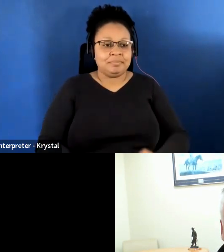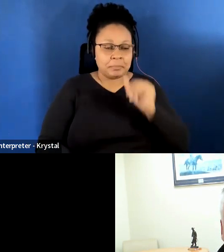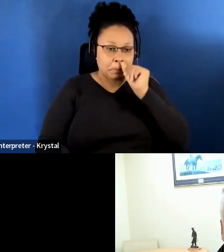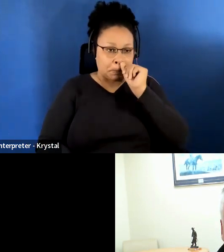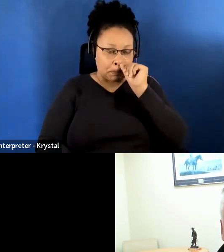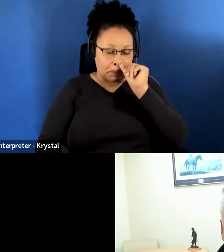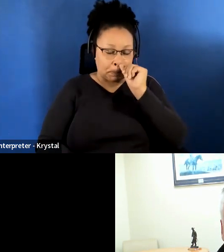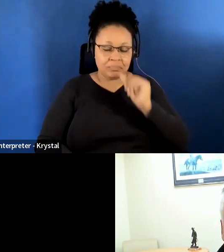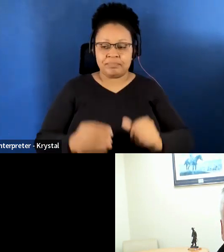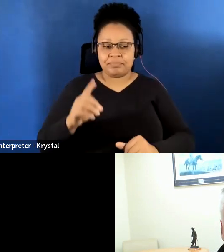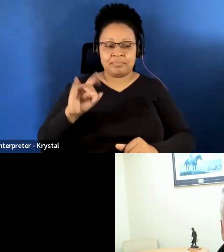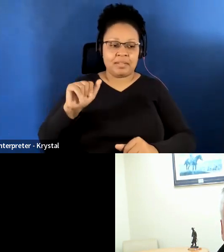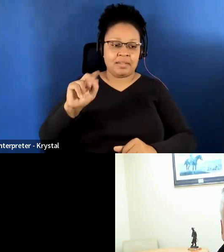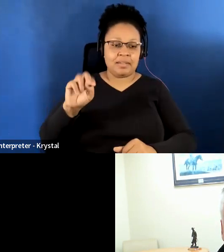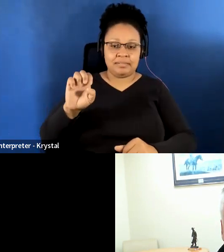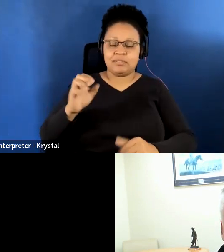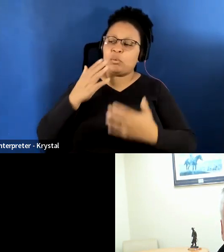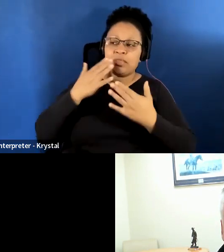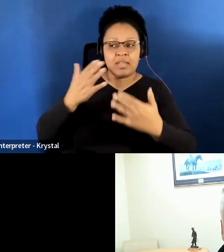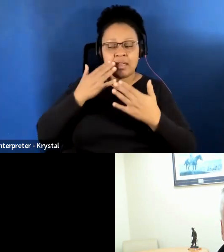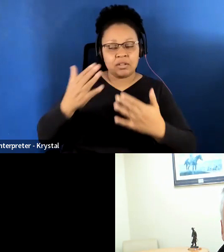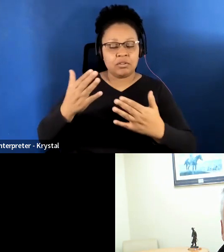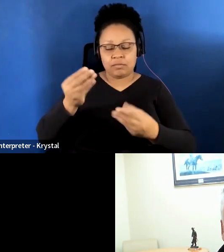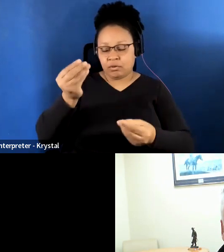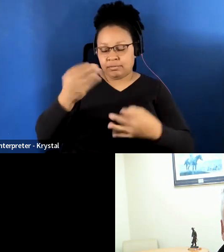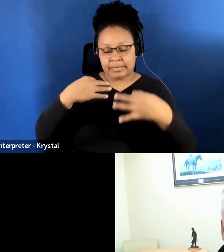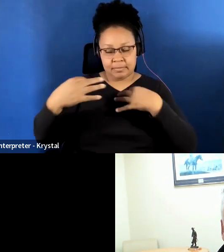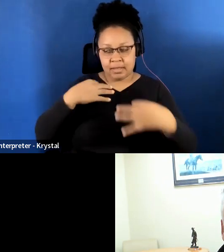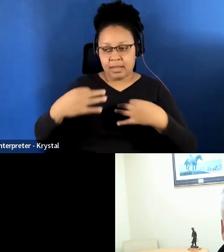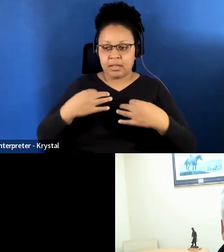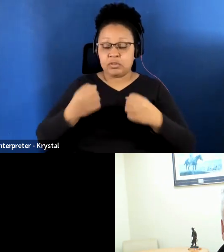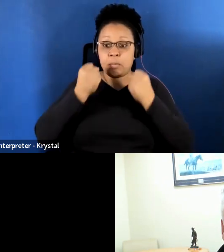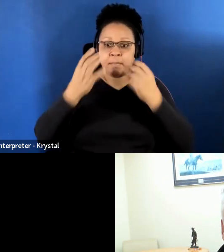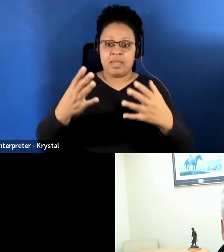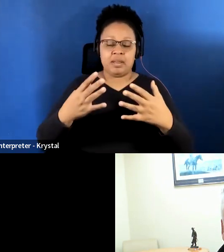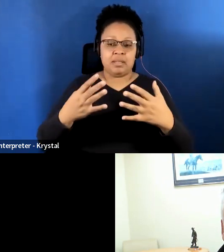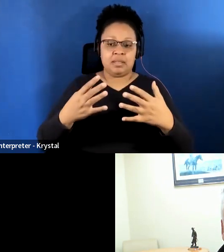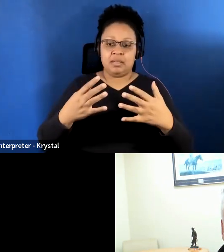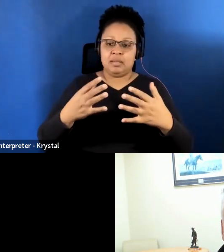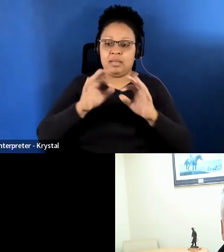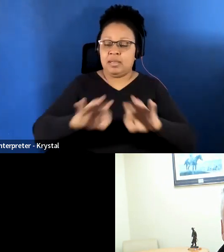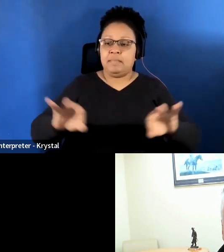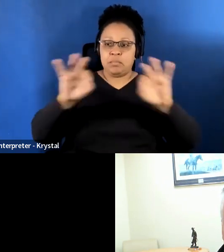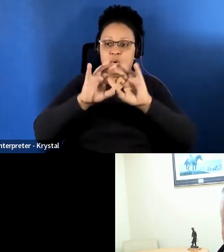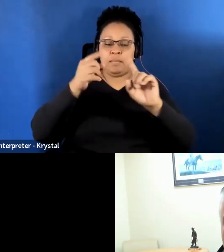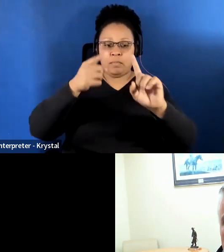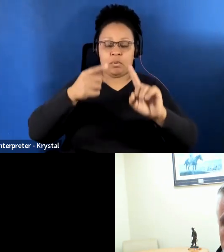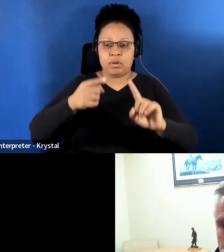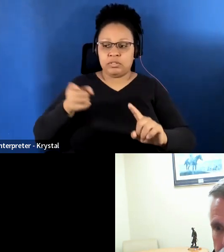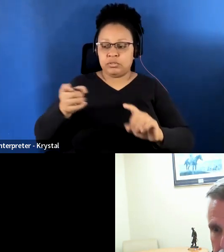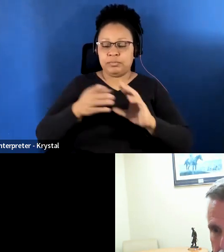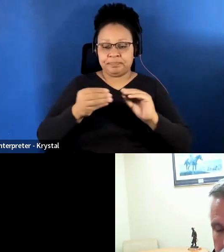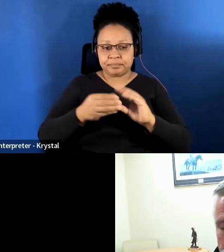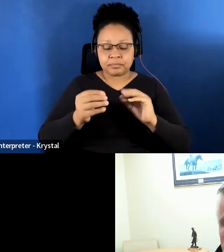No, thank you for sharing. You touched on so many important points.